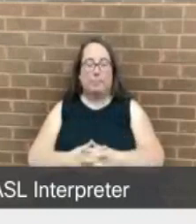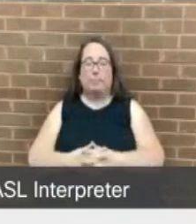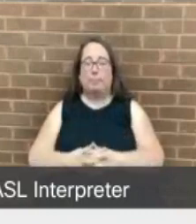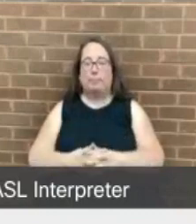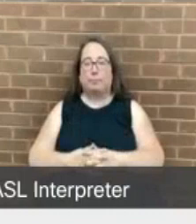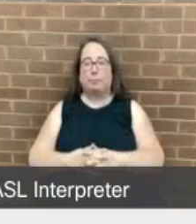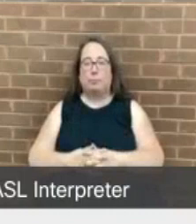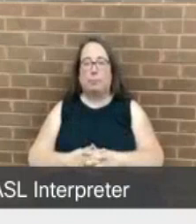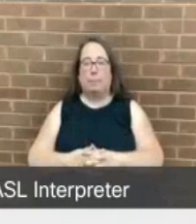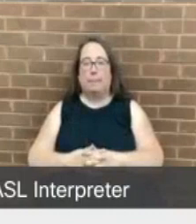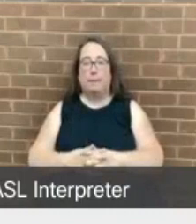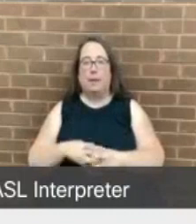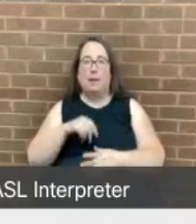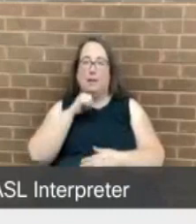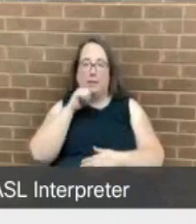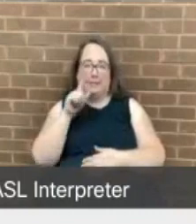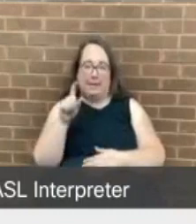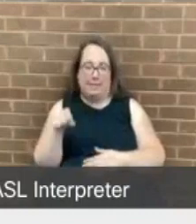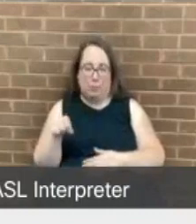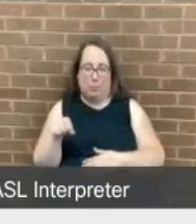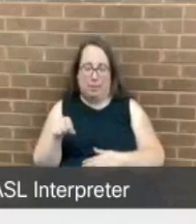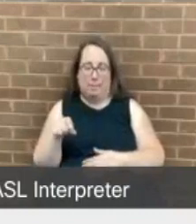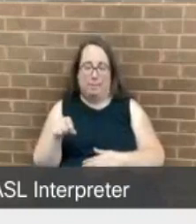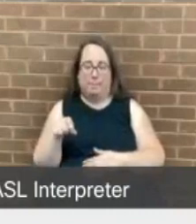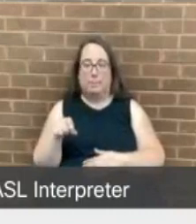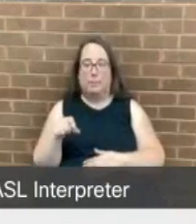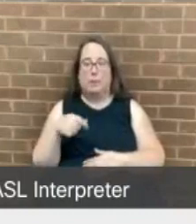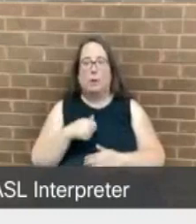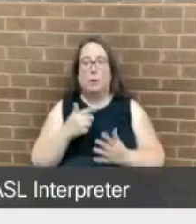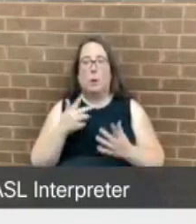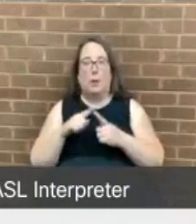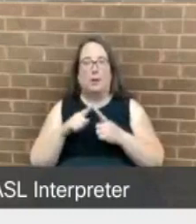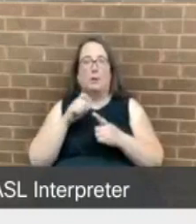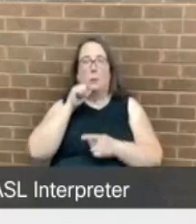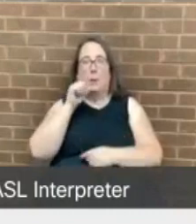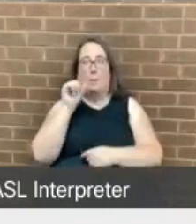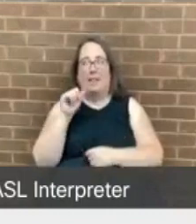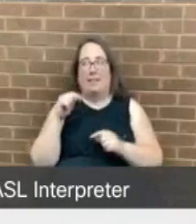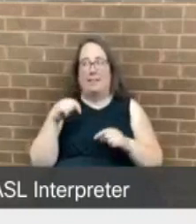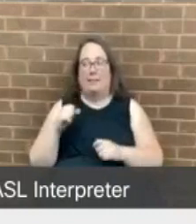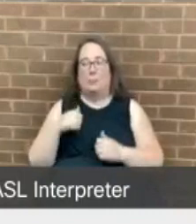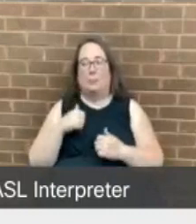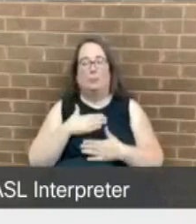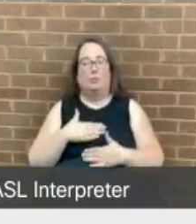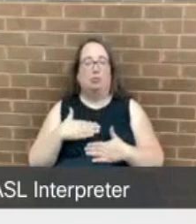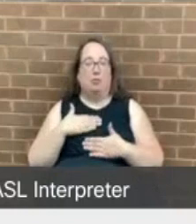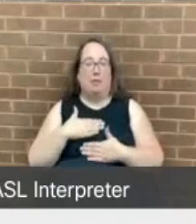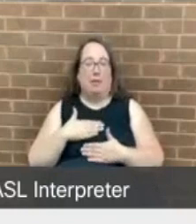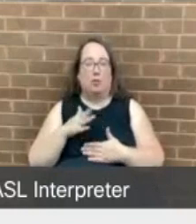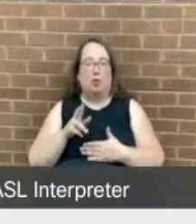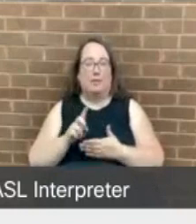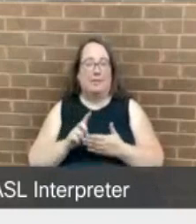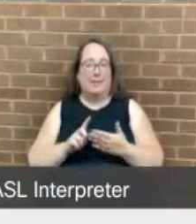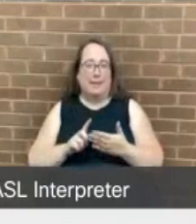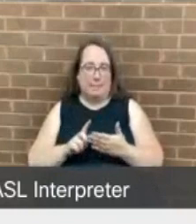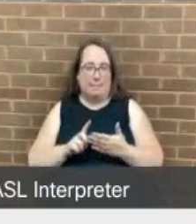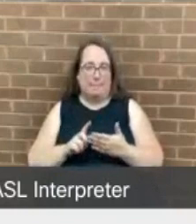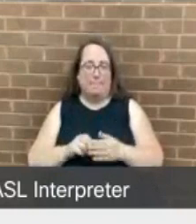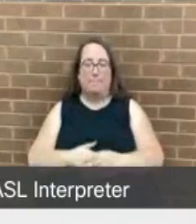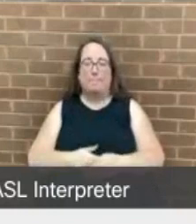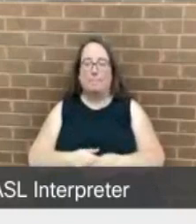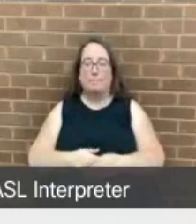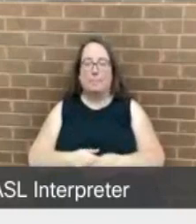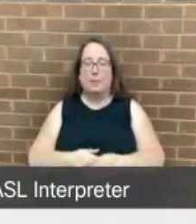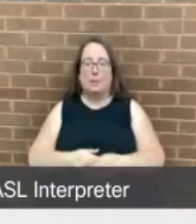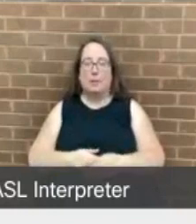And it doesn't have to be like this. We actively want it to not be like this. So we appreciate your design efforts.